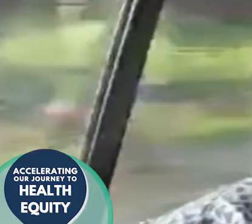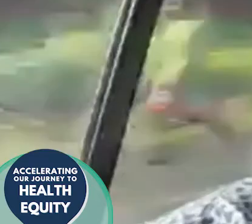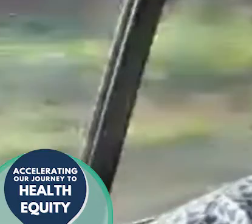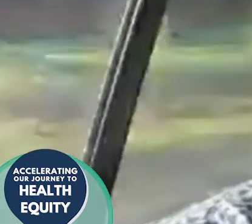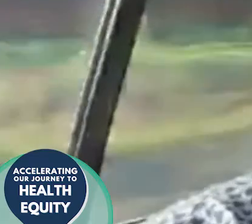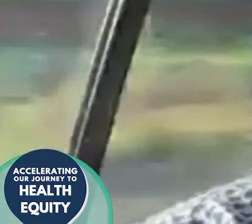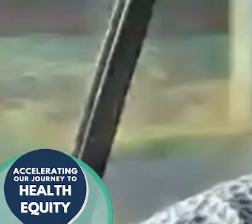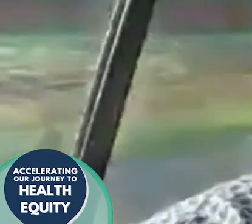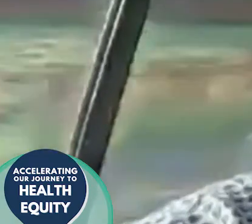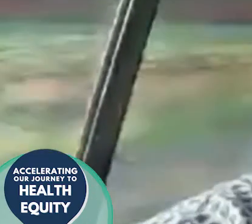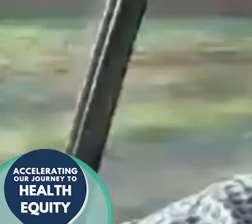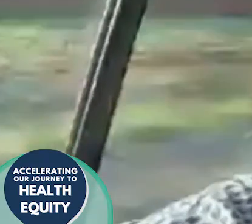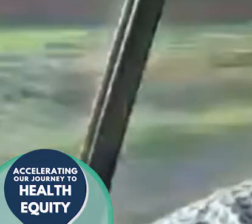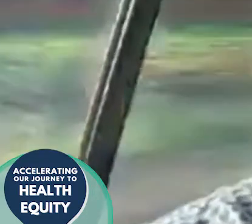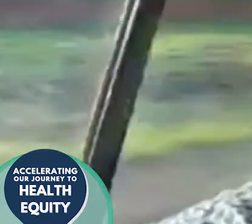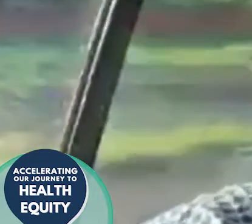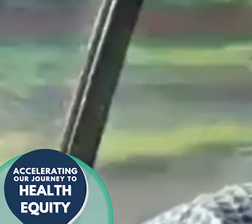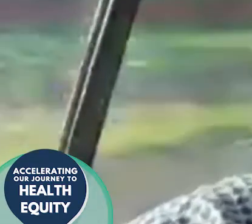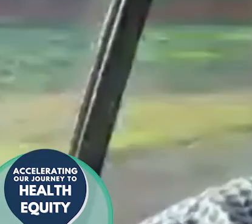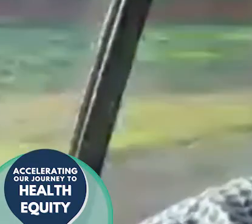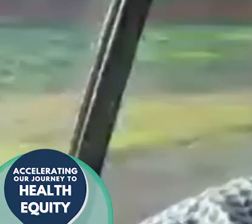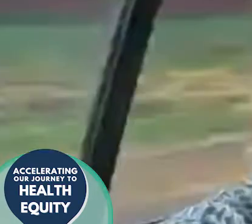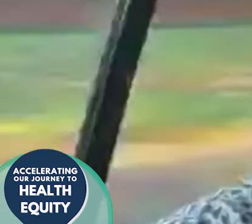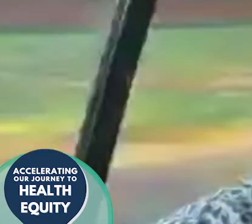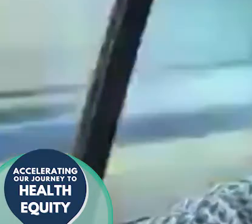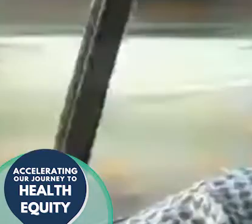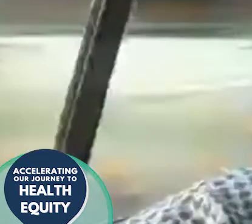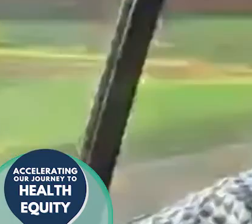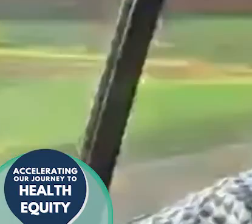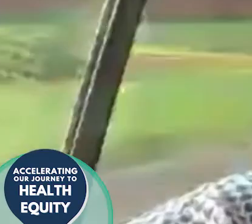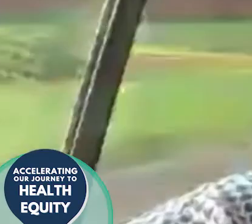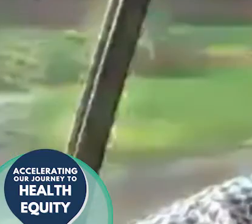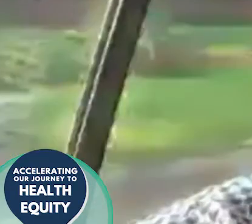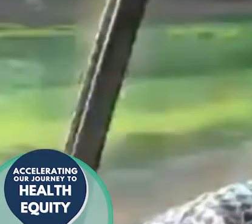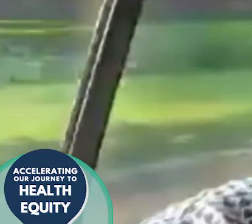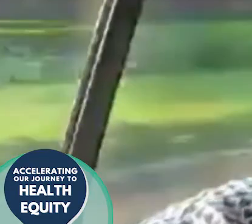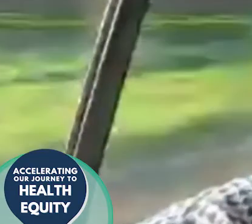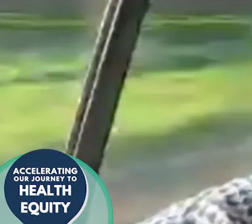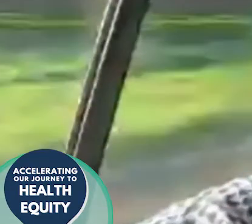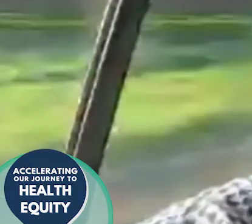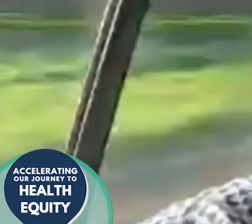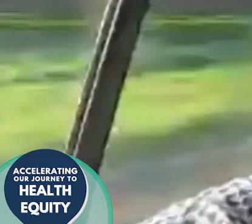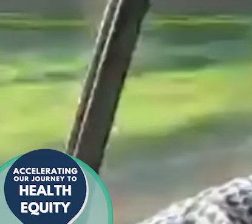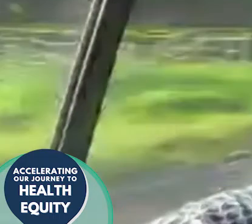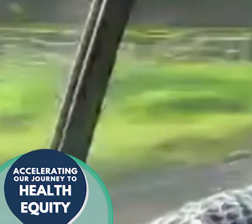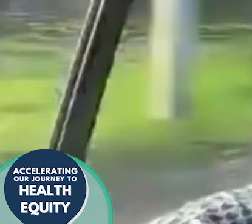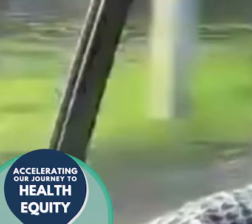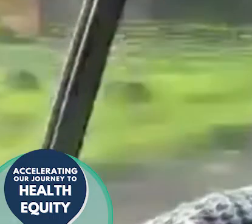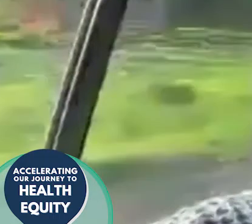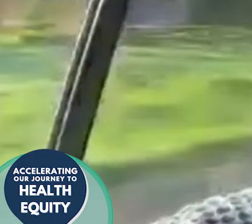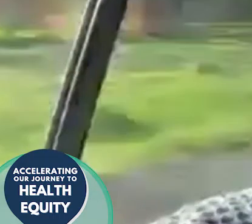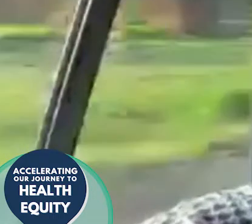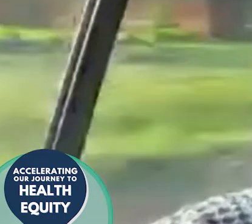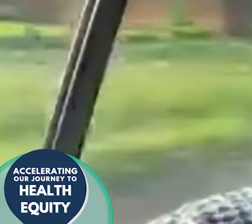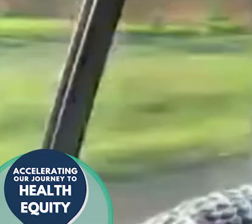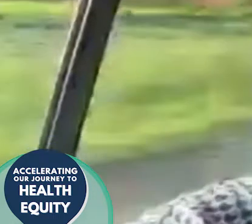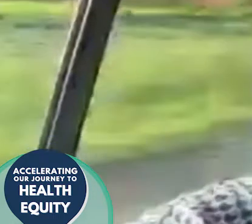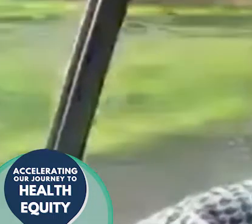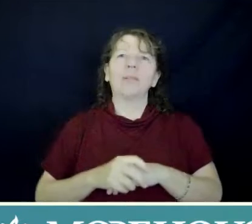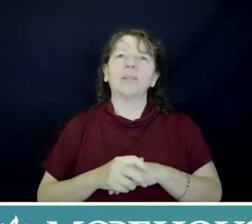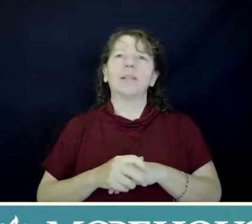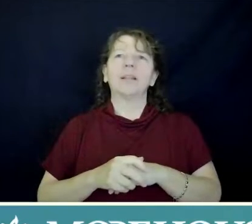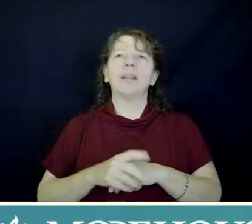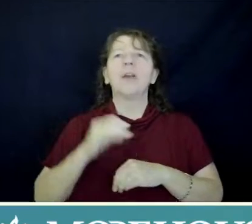are leading the advancement and creation of health equity from all points of the world. We have an exciting community health